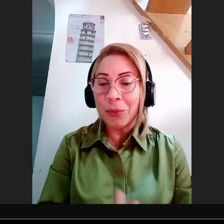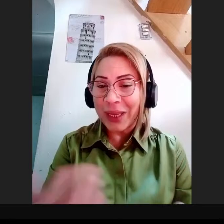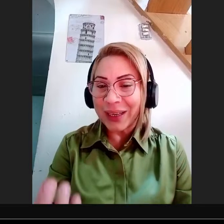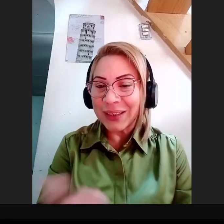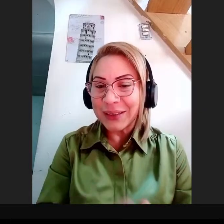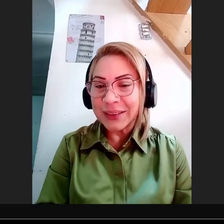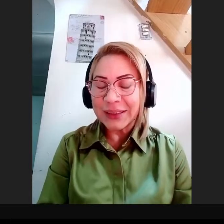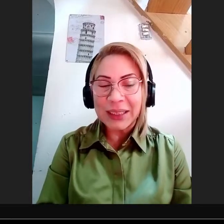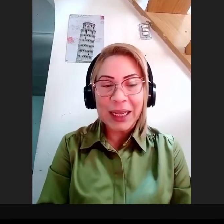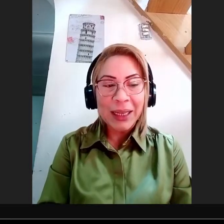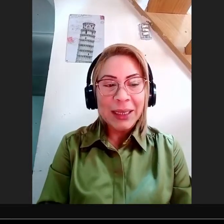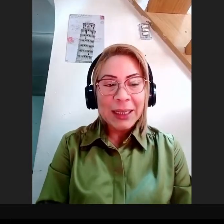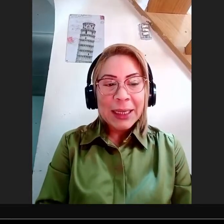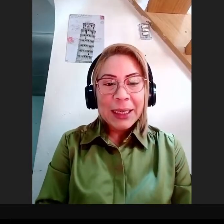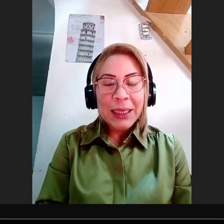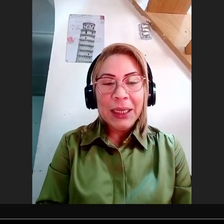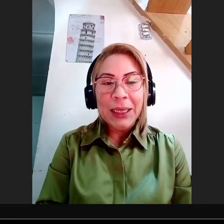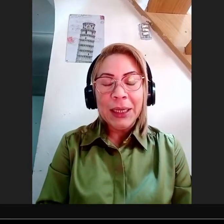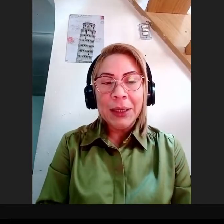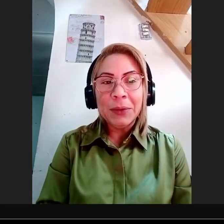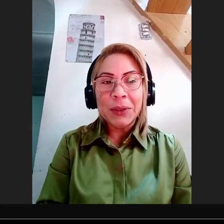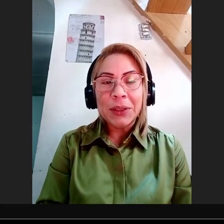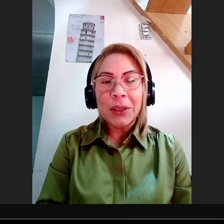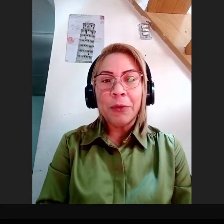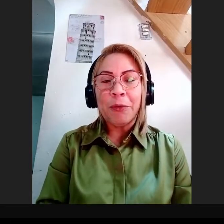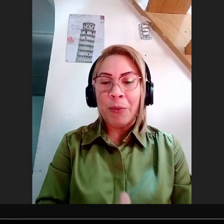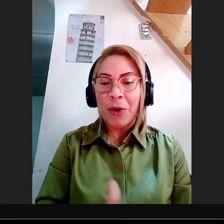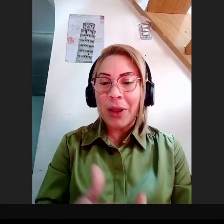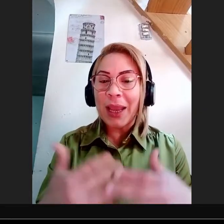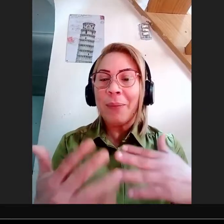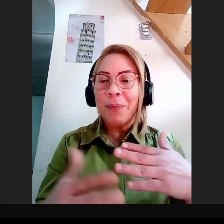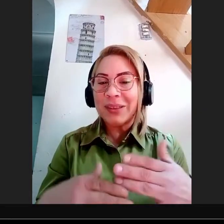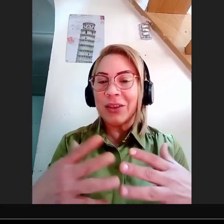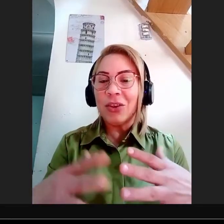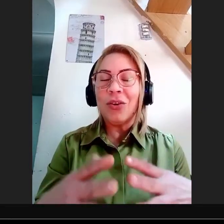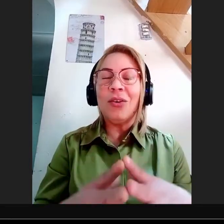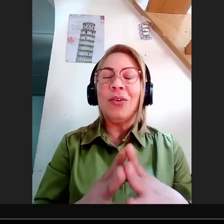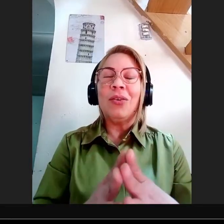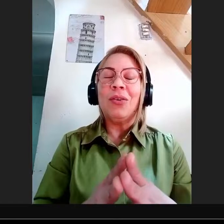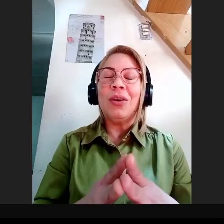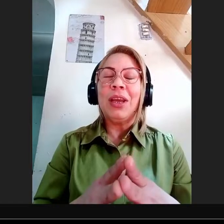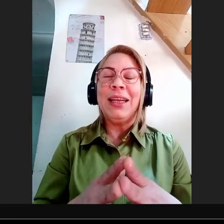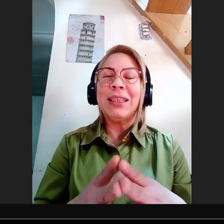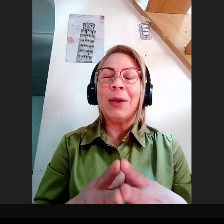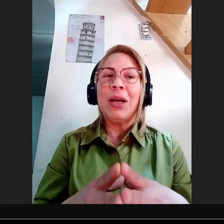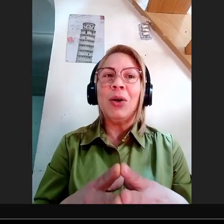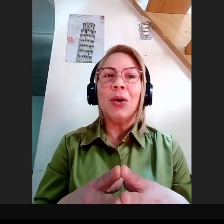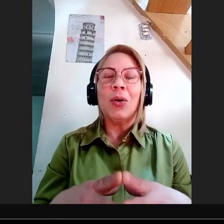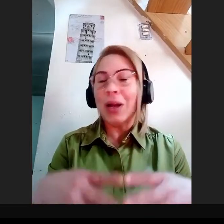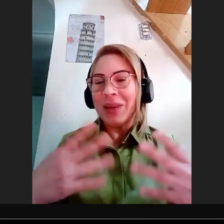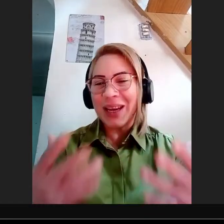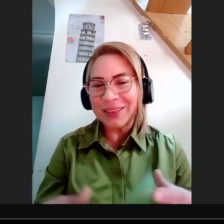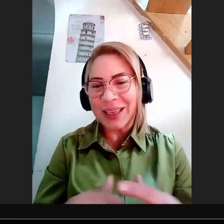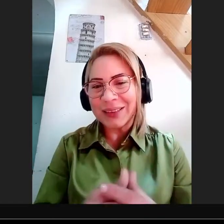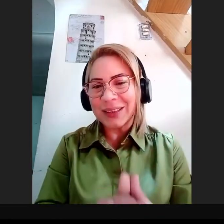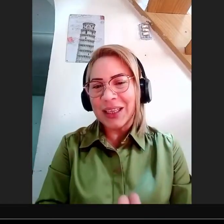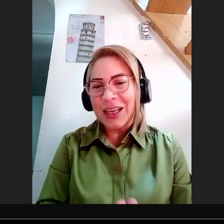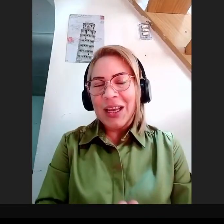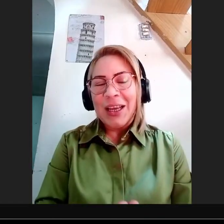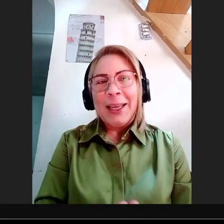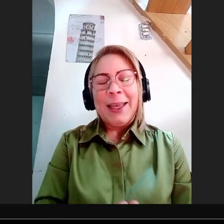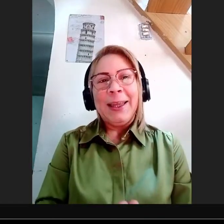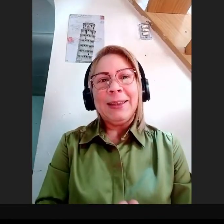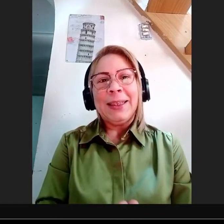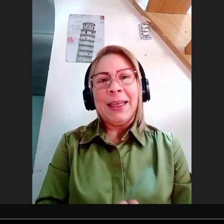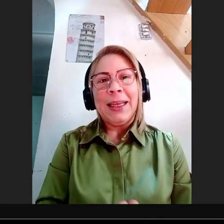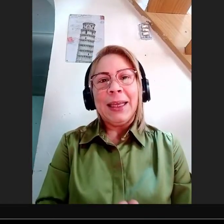fruta blueberry, ¿ya? working with the harvest of the blueberry, Empezando el trabajo con amenazas,